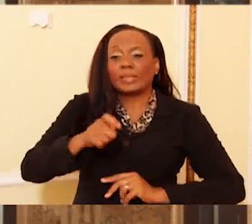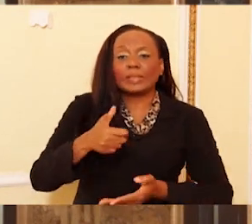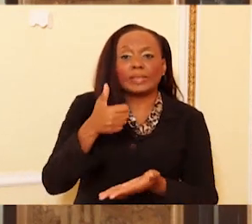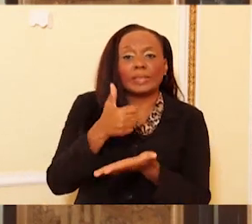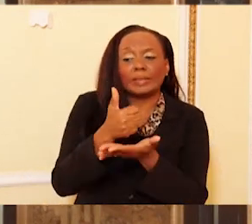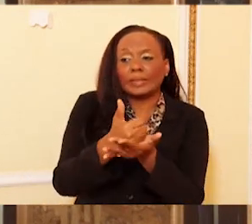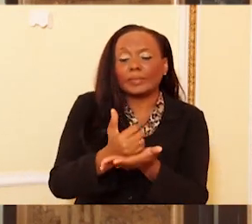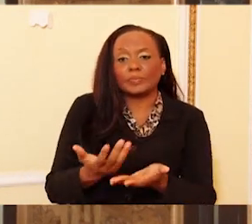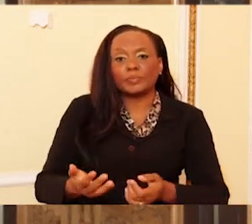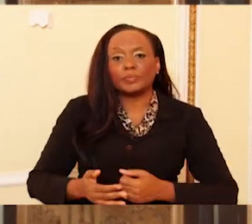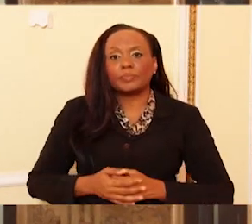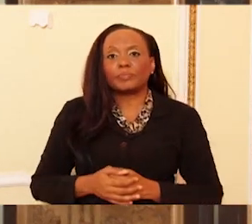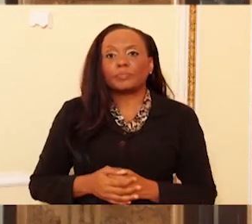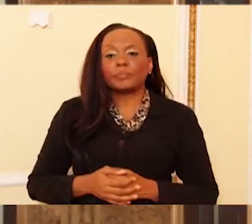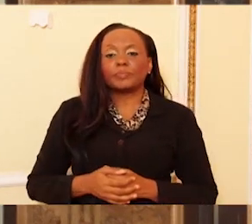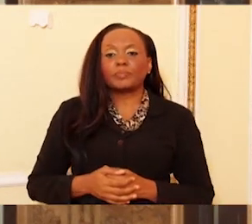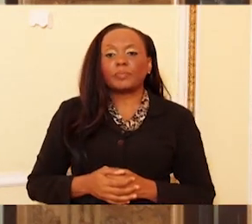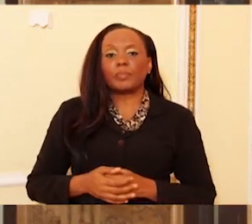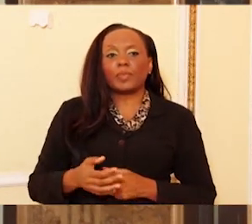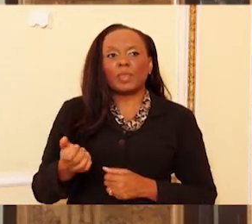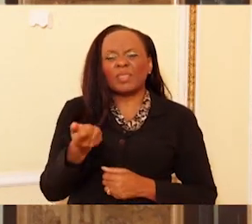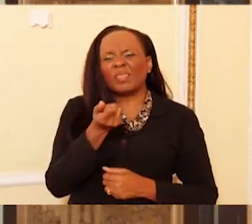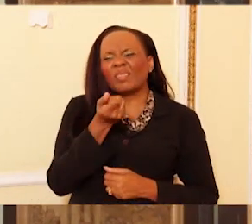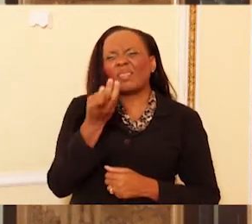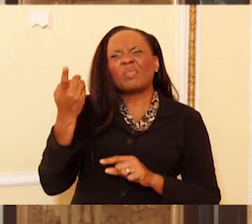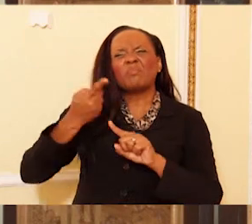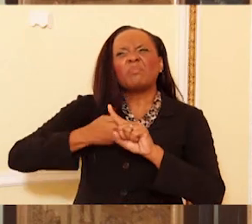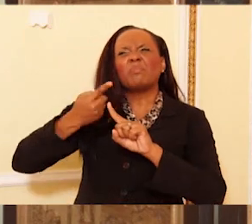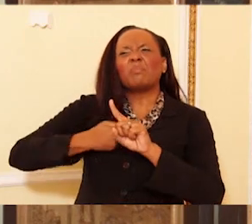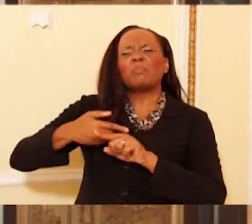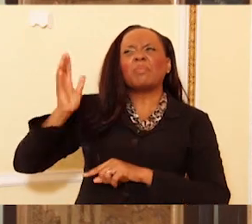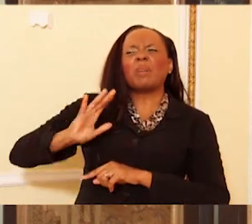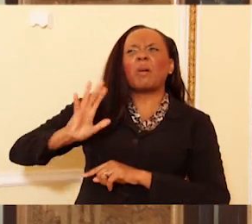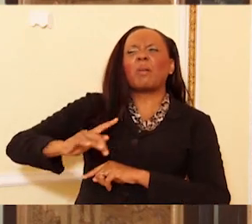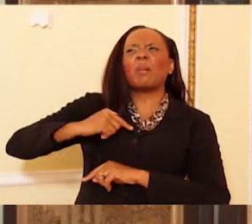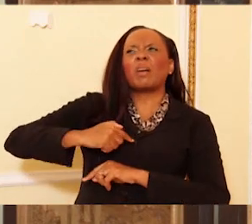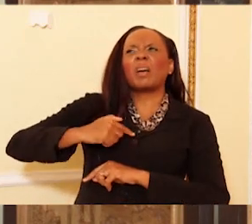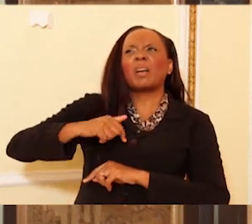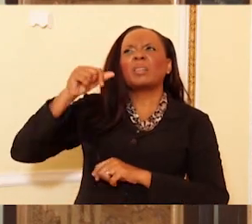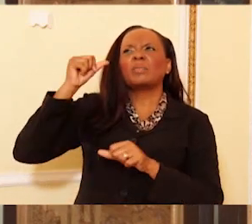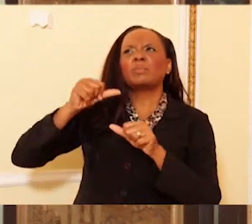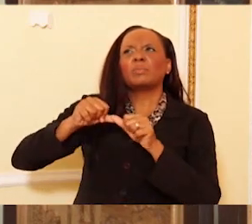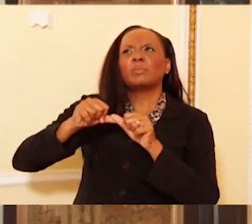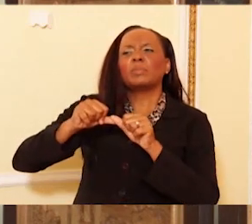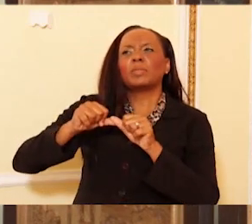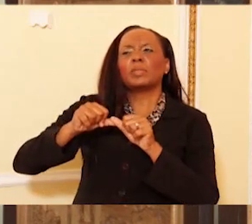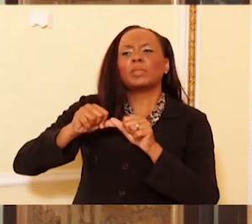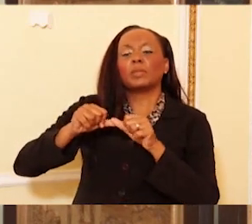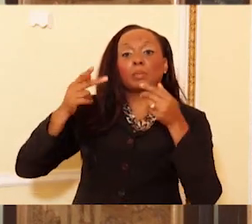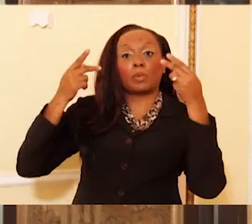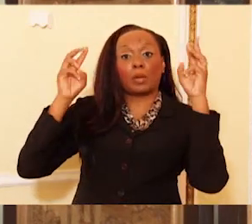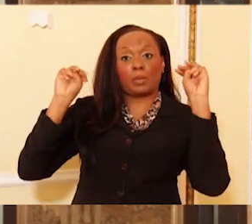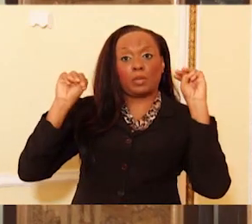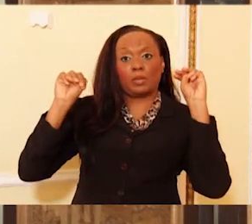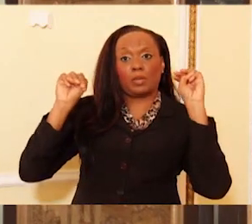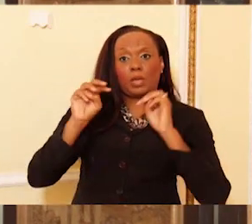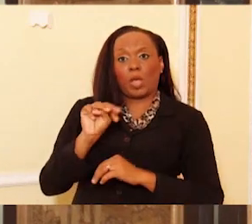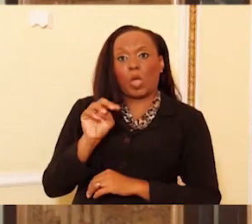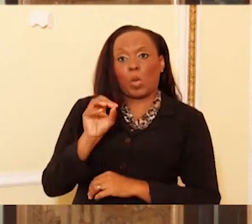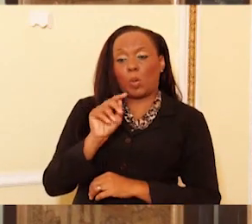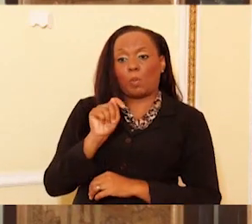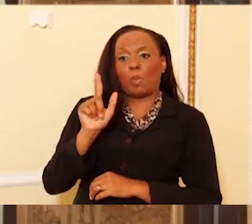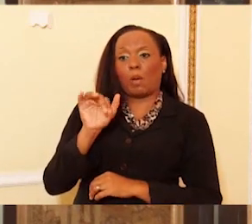time. A few months ago, I recall with Prime Minister Motley attending a dinner reception held by